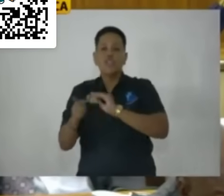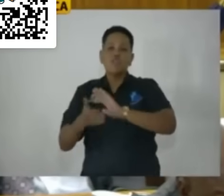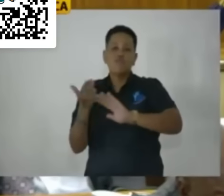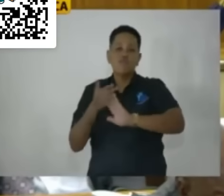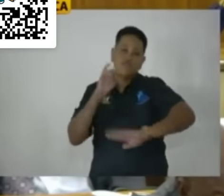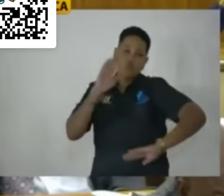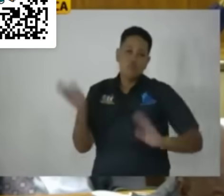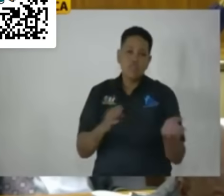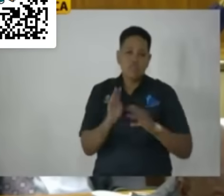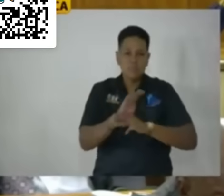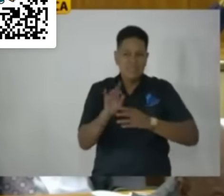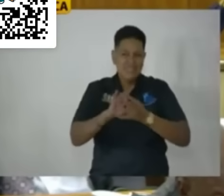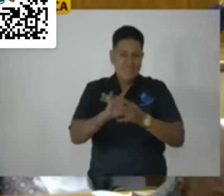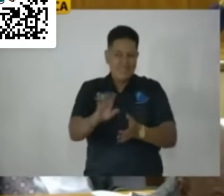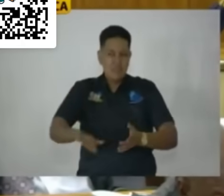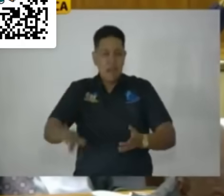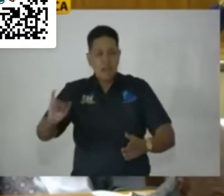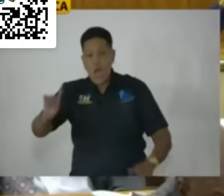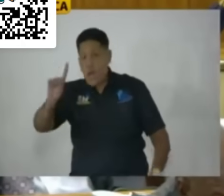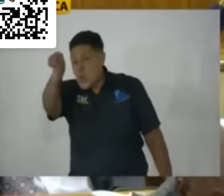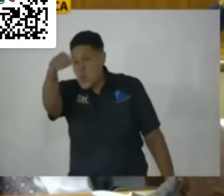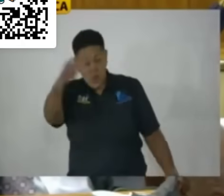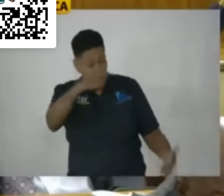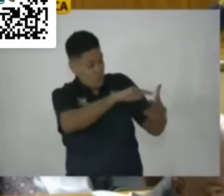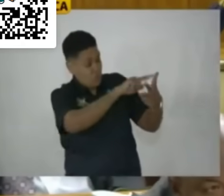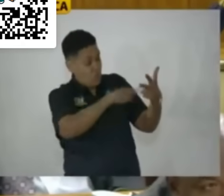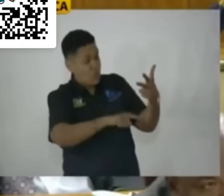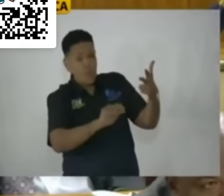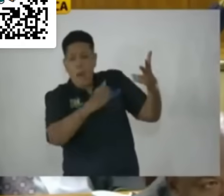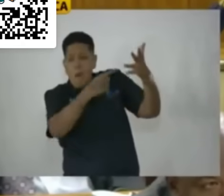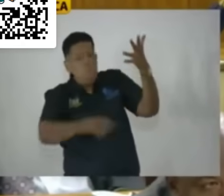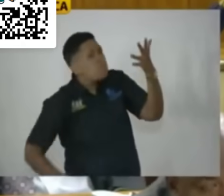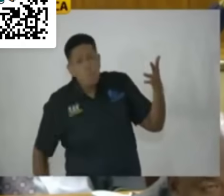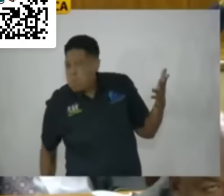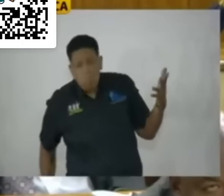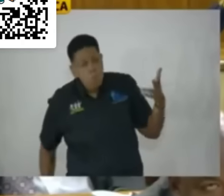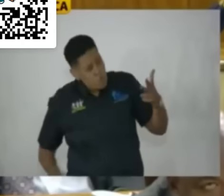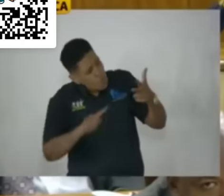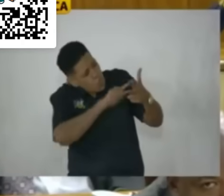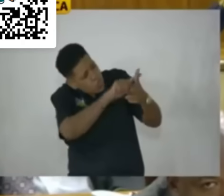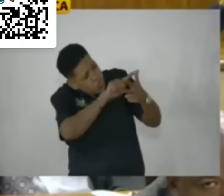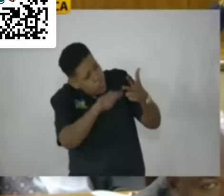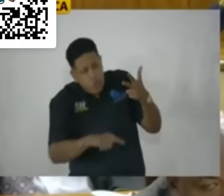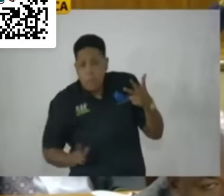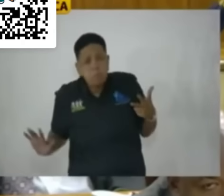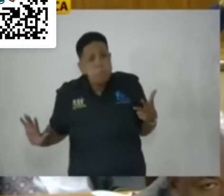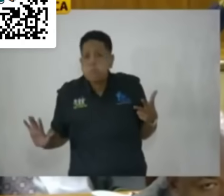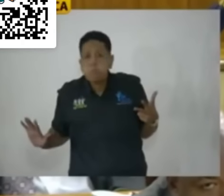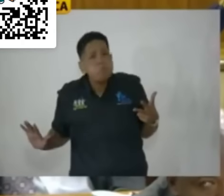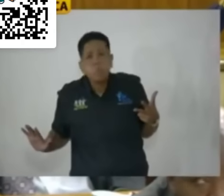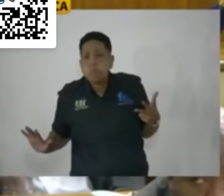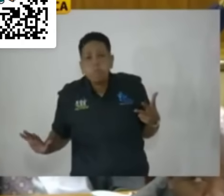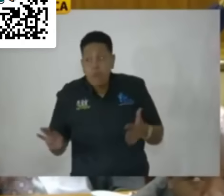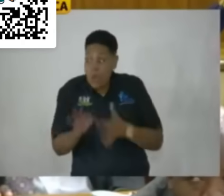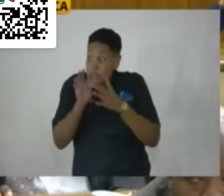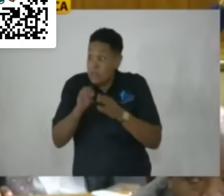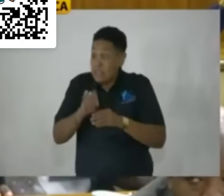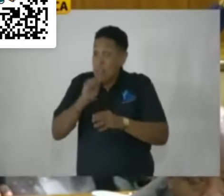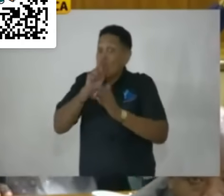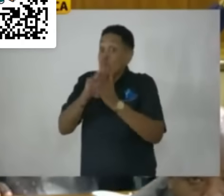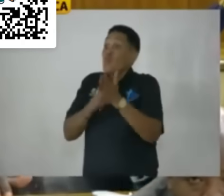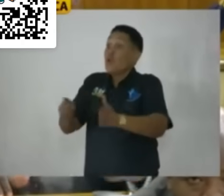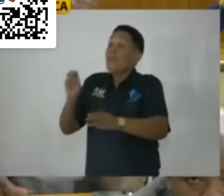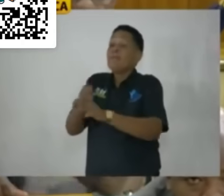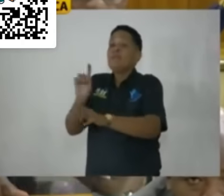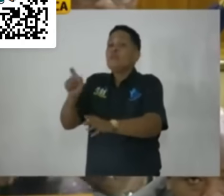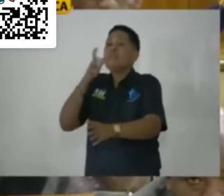of the House shall be. That is the only exception to the rule in the standing orders that ministers are not to be